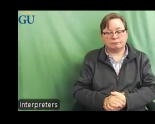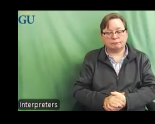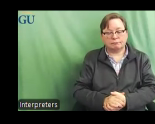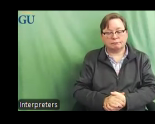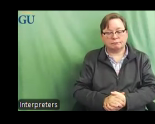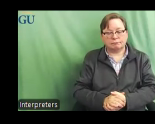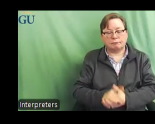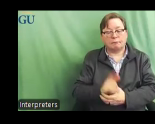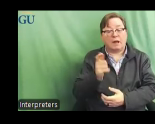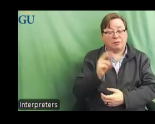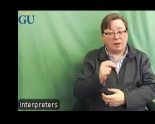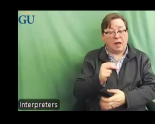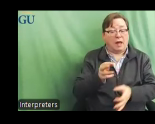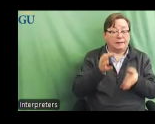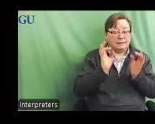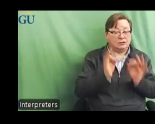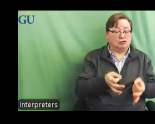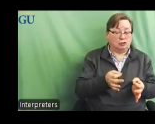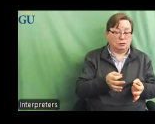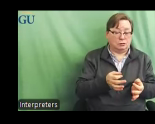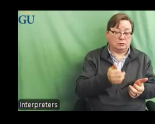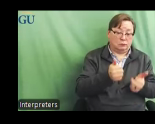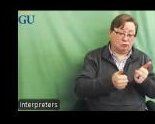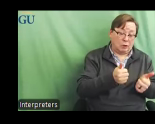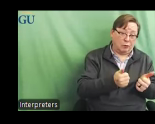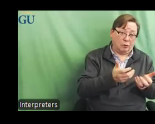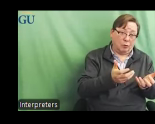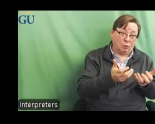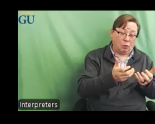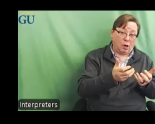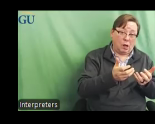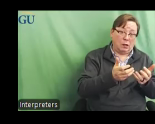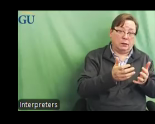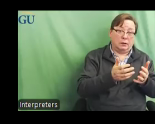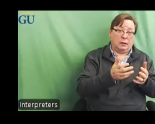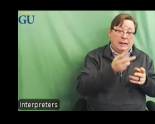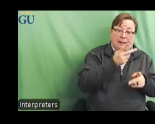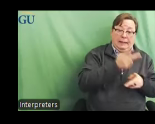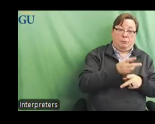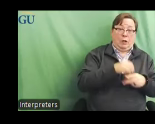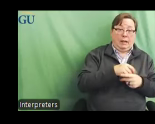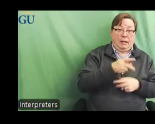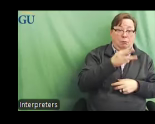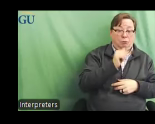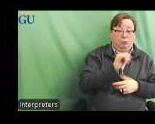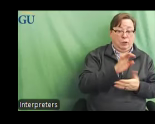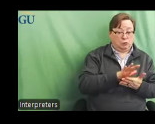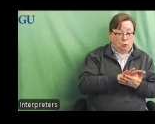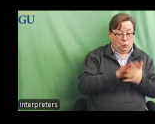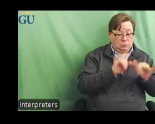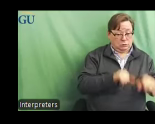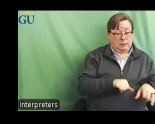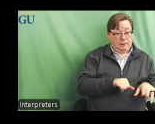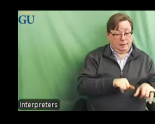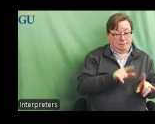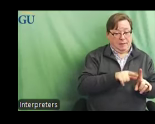Then the decision came whether or not we wanted to do keep her in the preschool school that she was in,